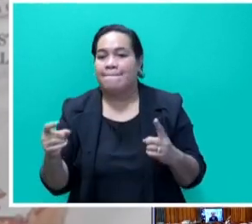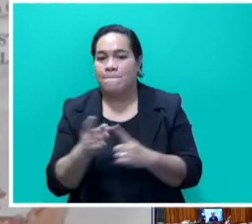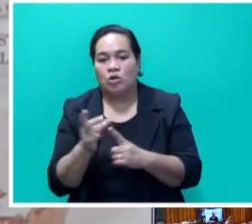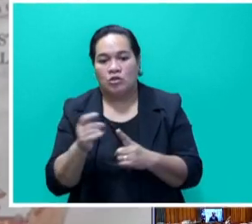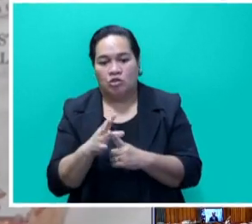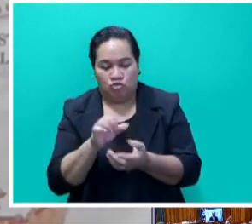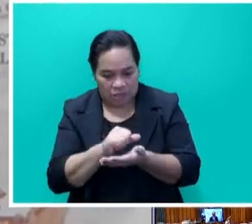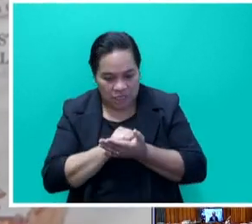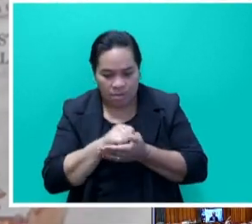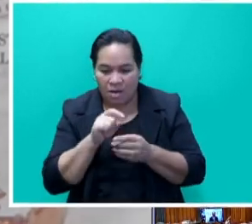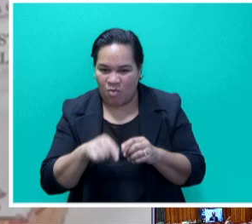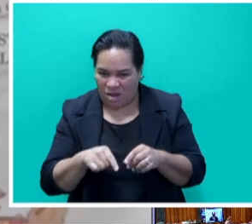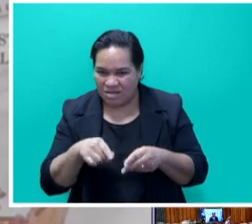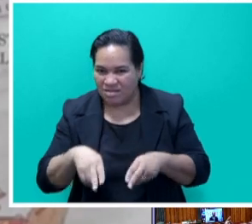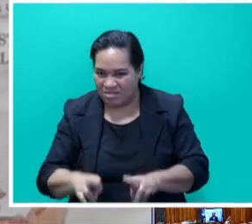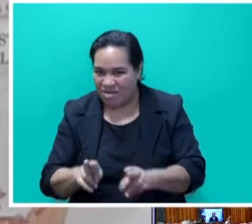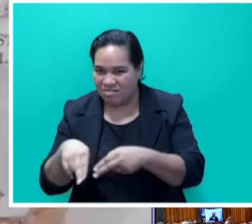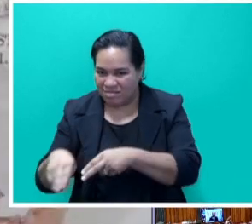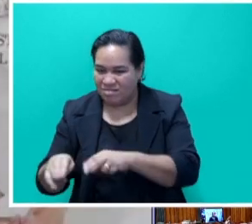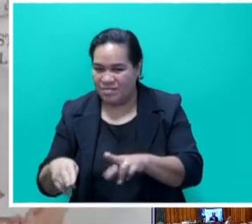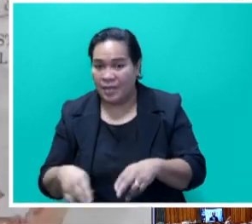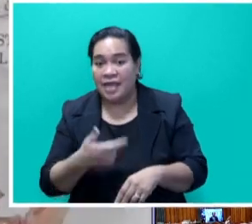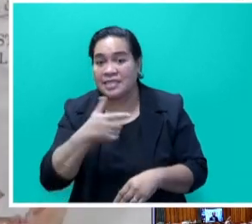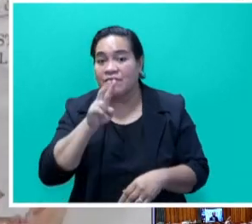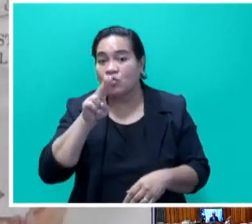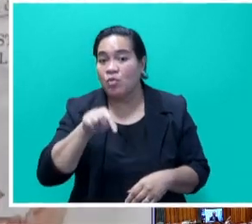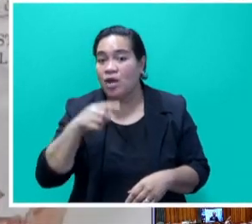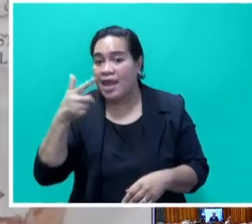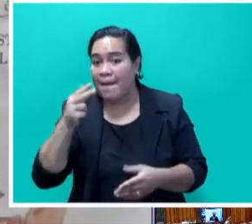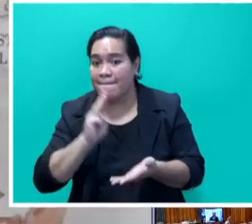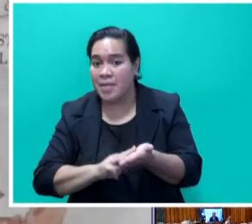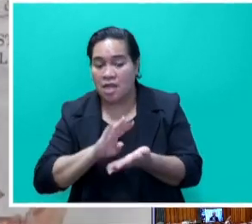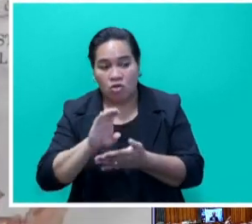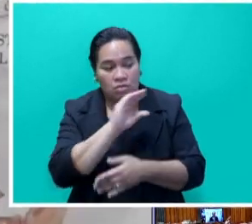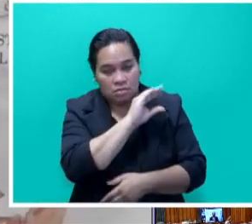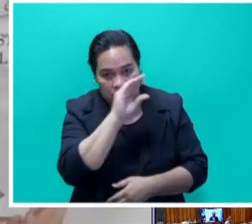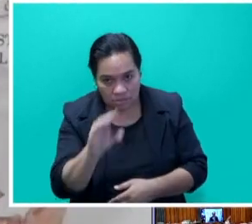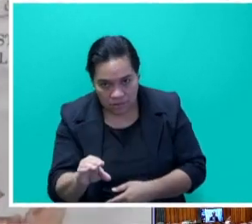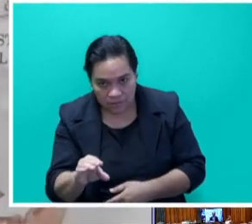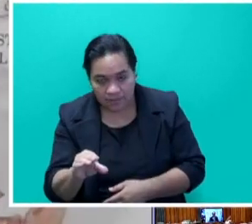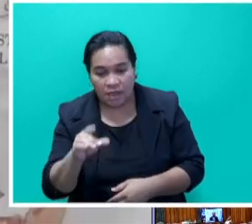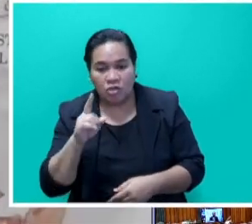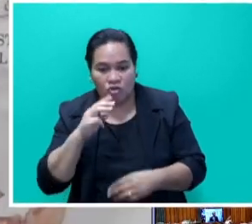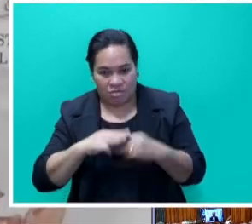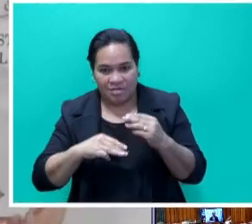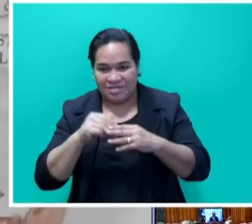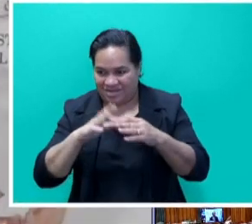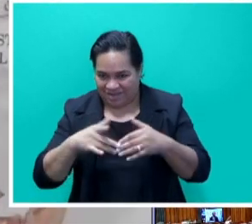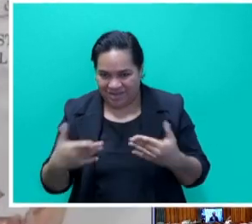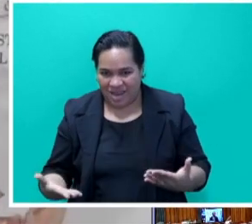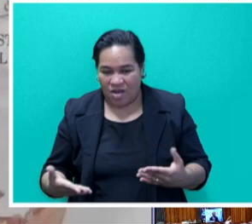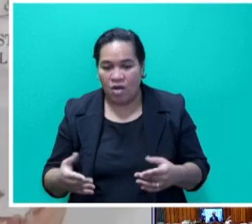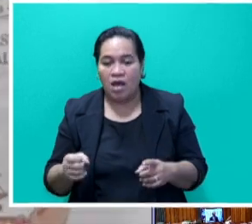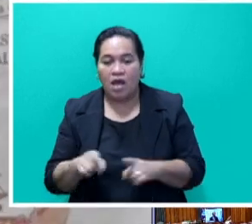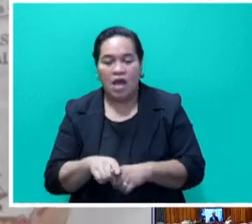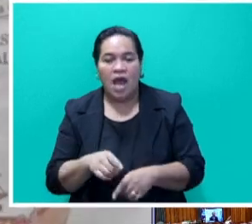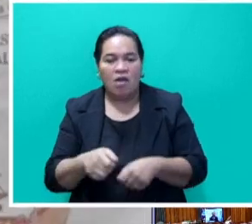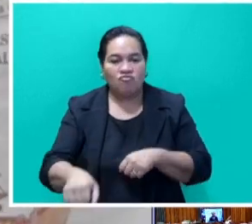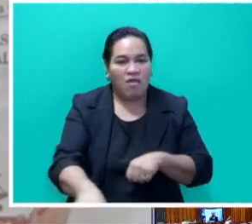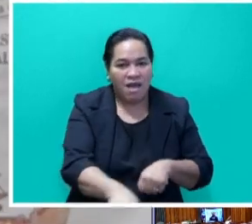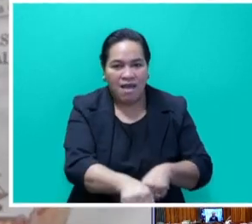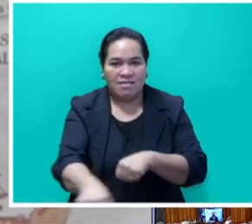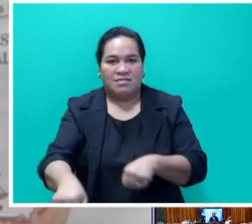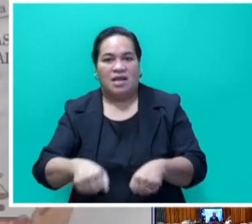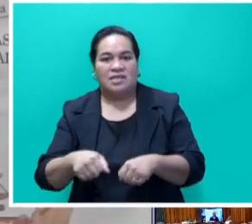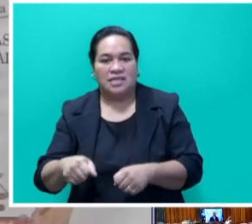existing infrastructure. $72.8 million will be used for the routine maintenance of existing infrastructure. That includes grass cutting, drain